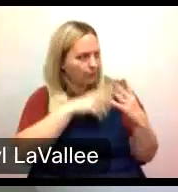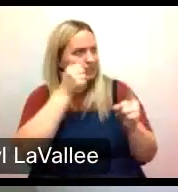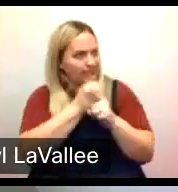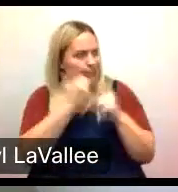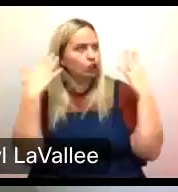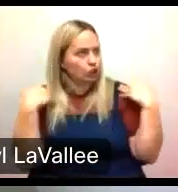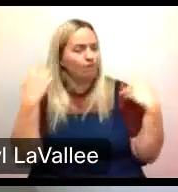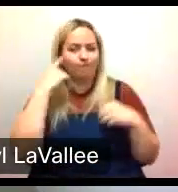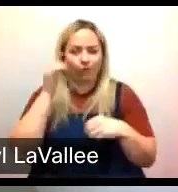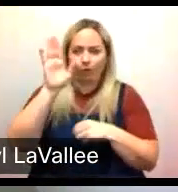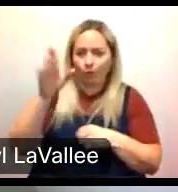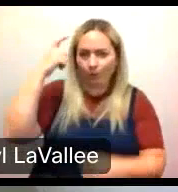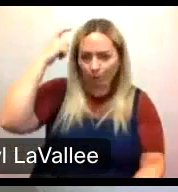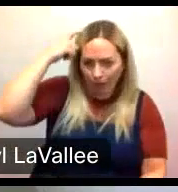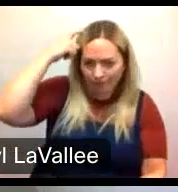brain.